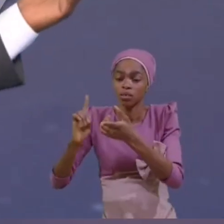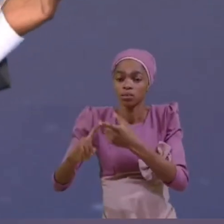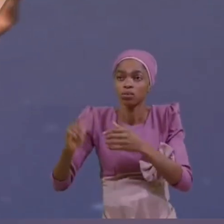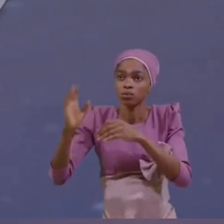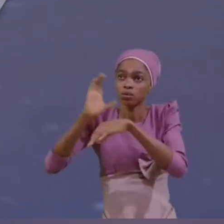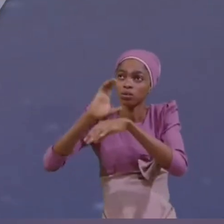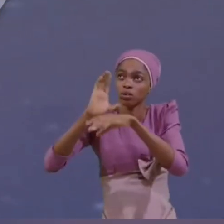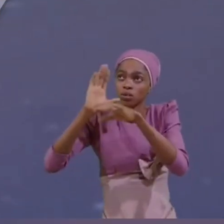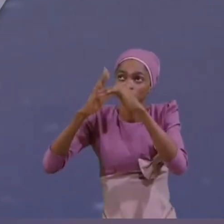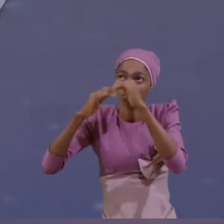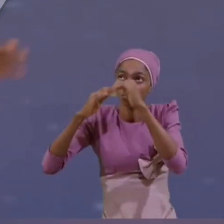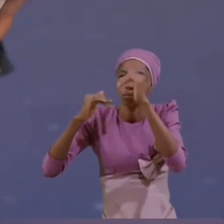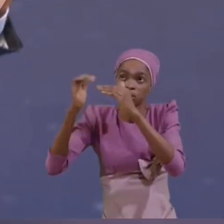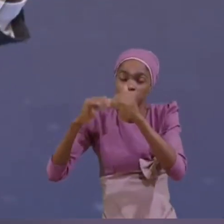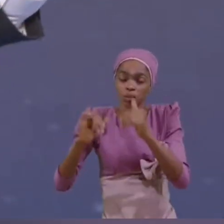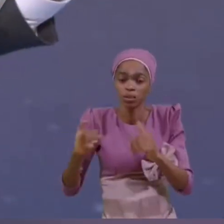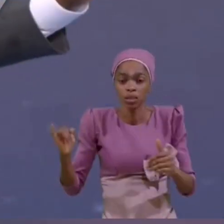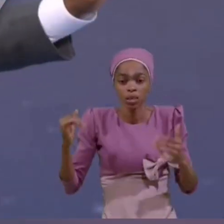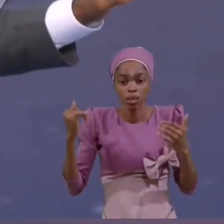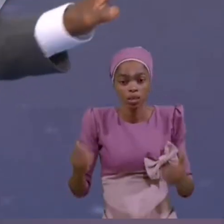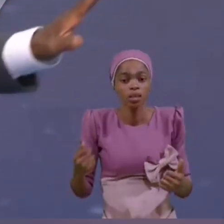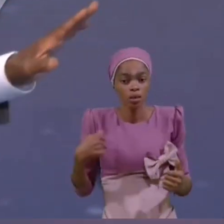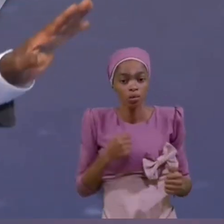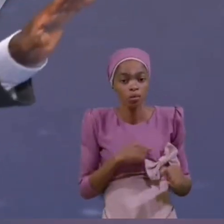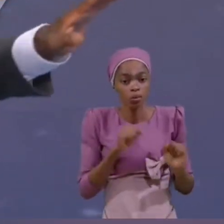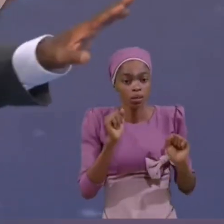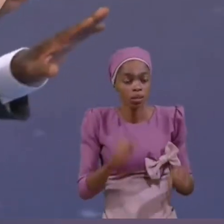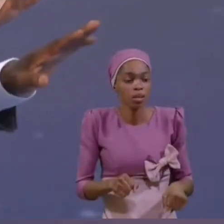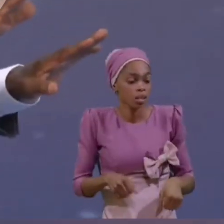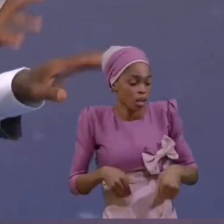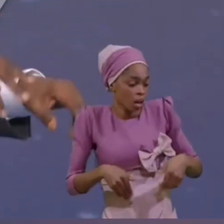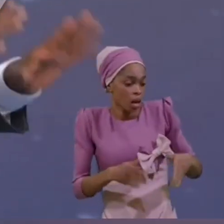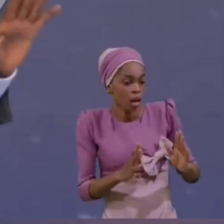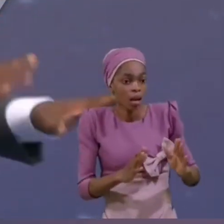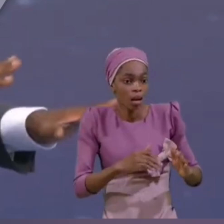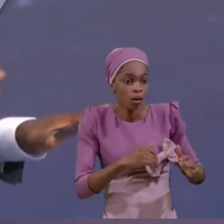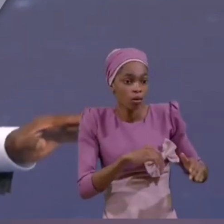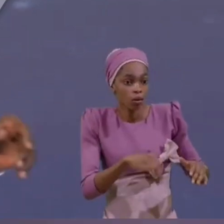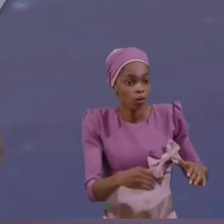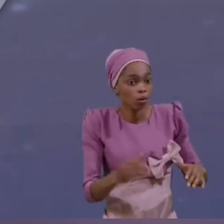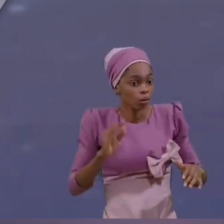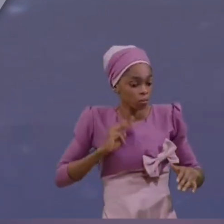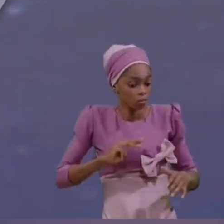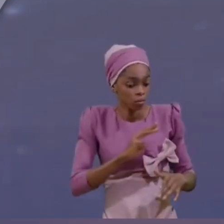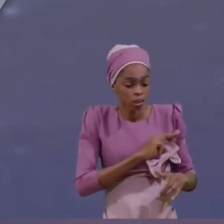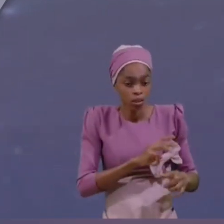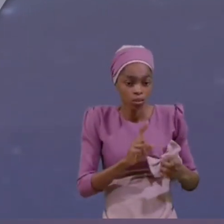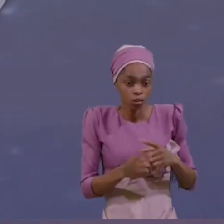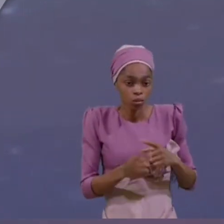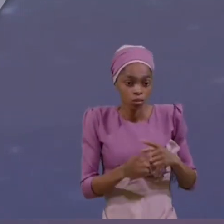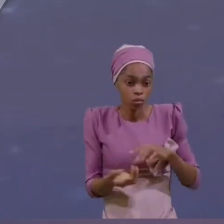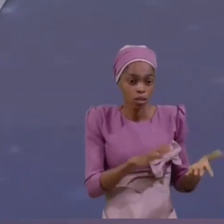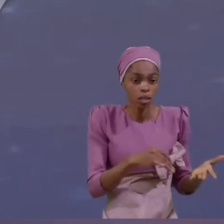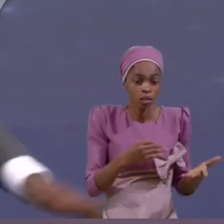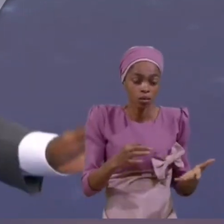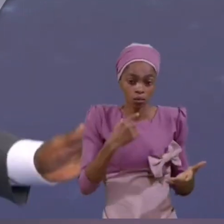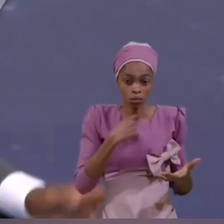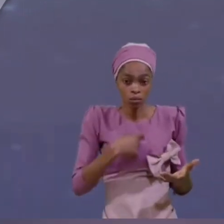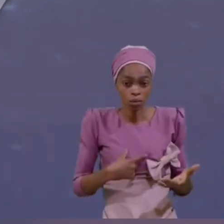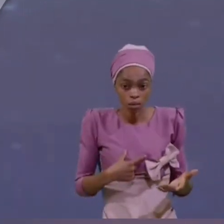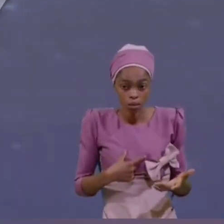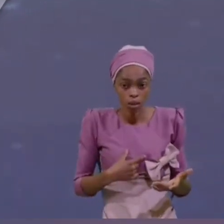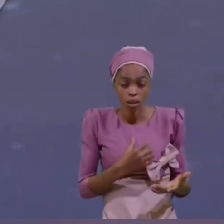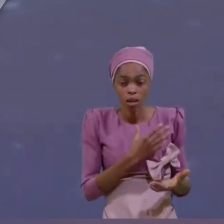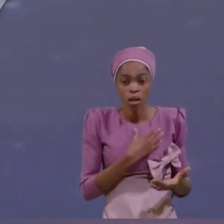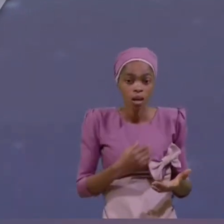can now be at ease and allow our members to die of hunger and to be